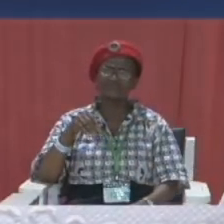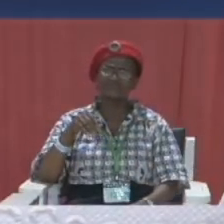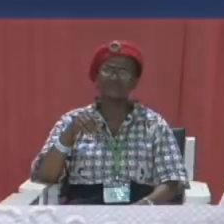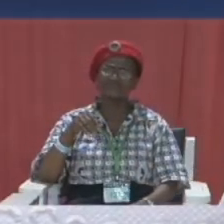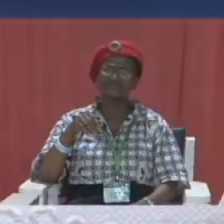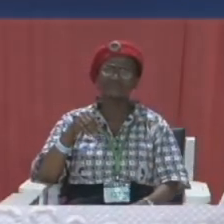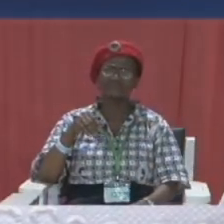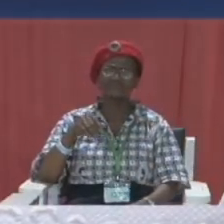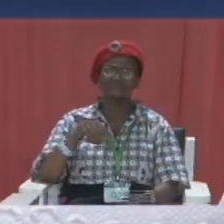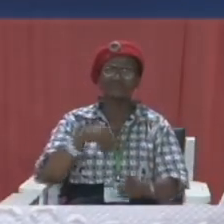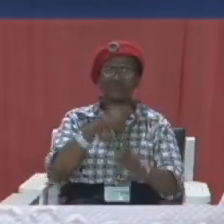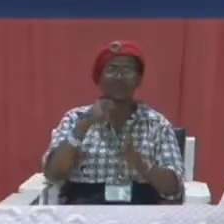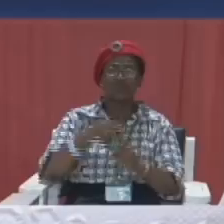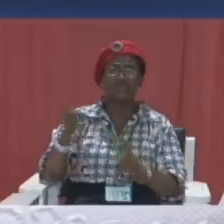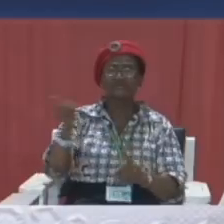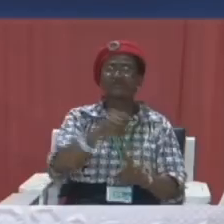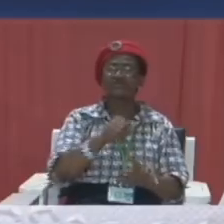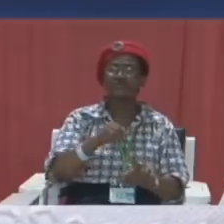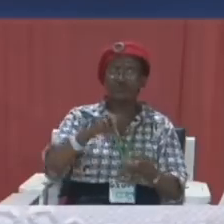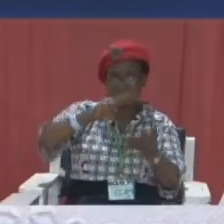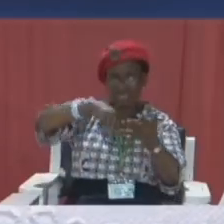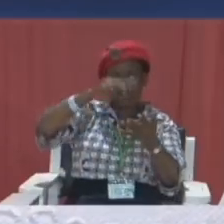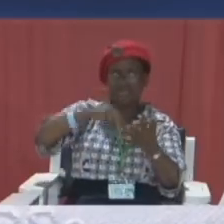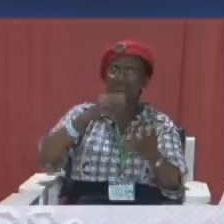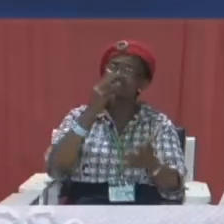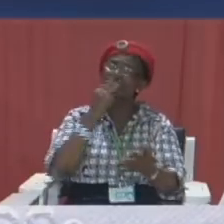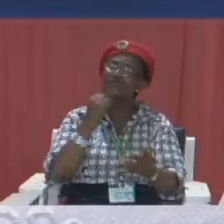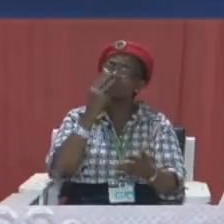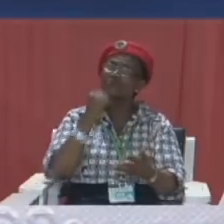When you read Luke chapter 2,